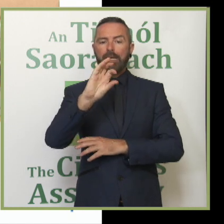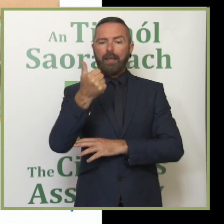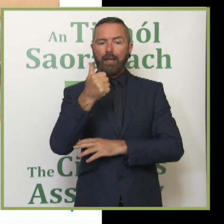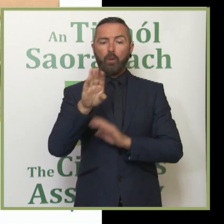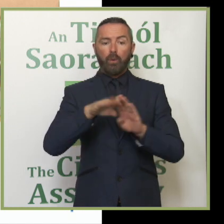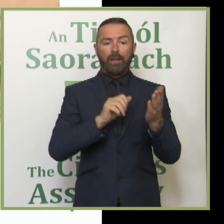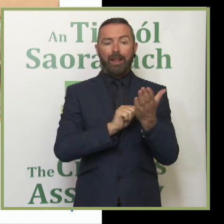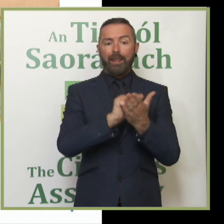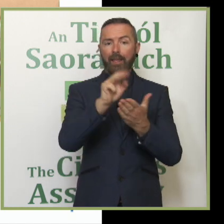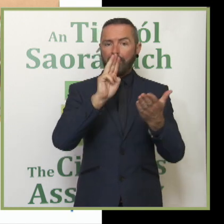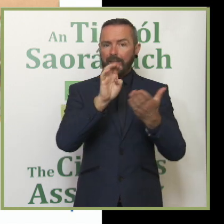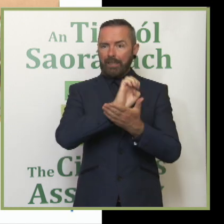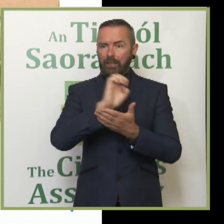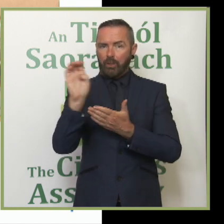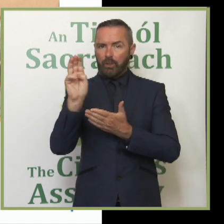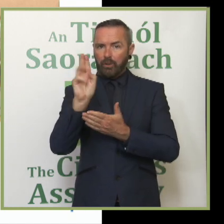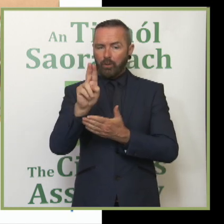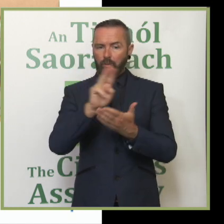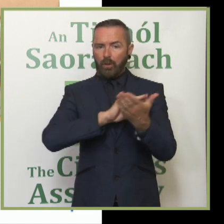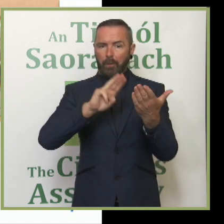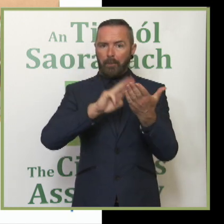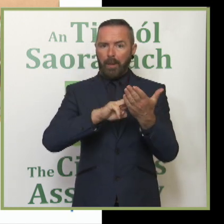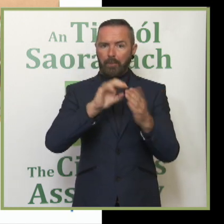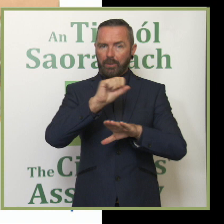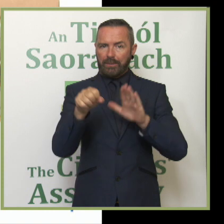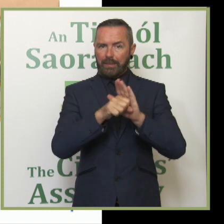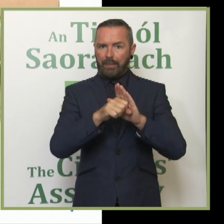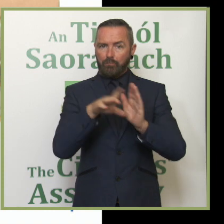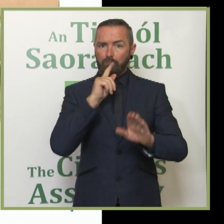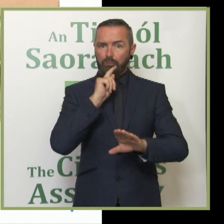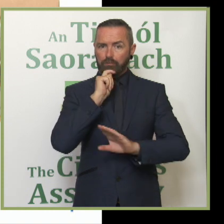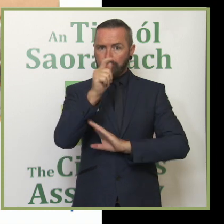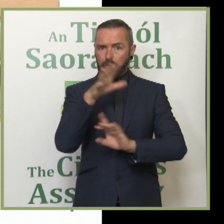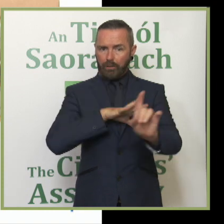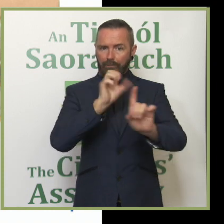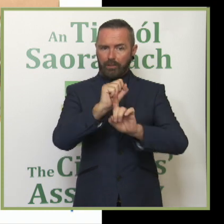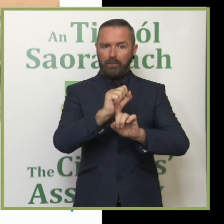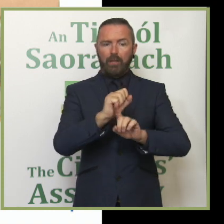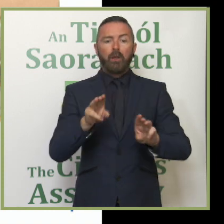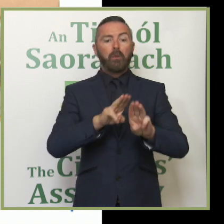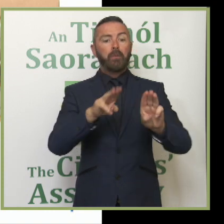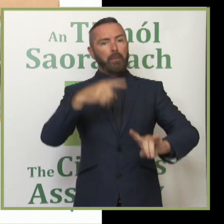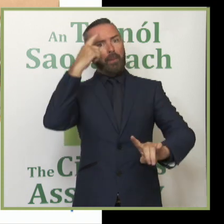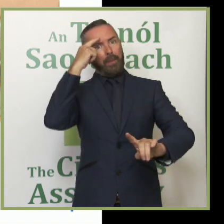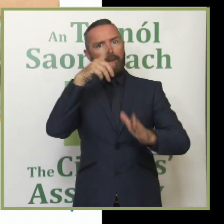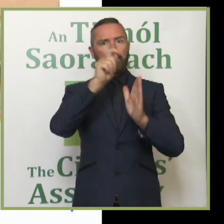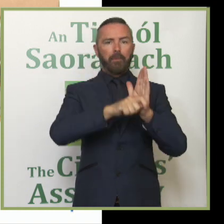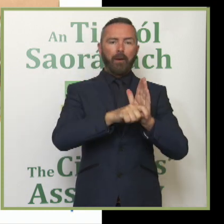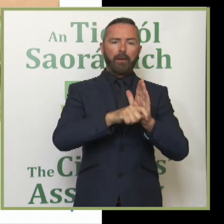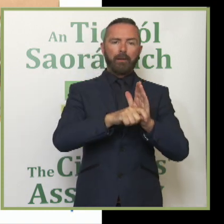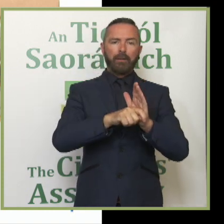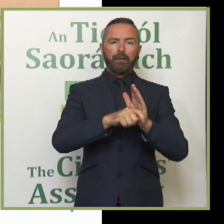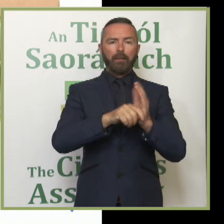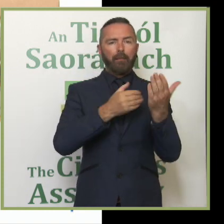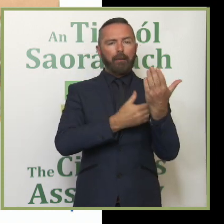since July 2020. The concern here is that people may be purchasing what they perceive to be illicit natural cannabis products, but